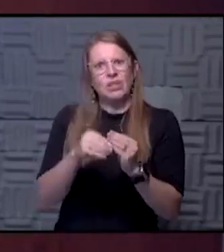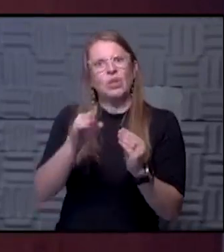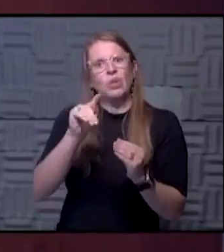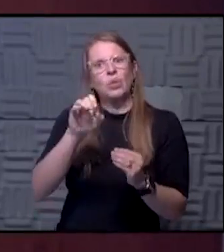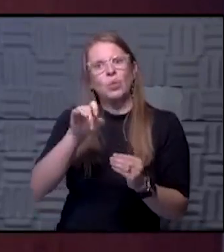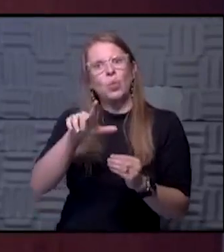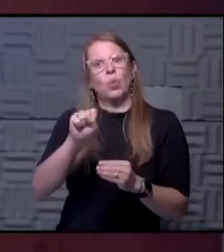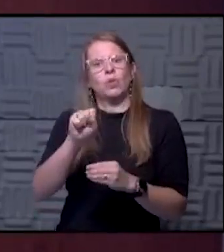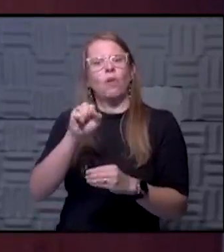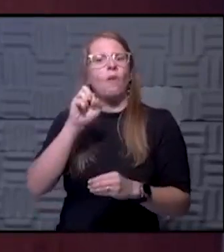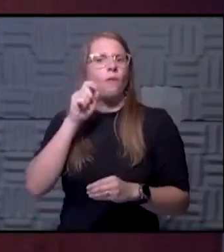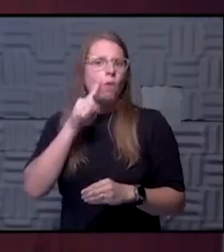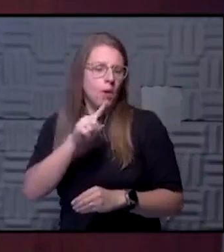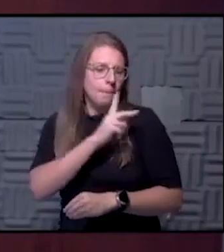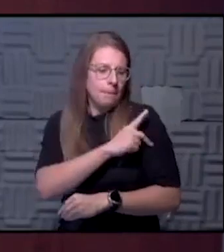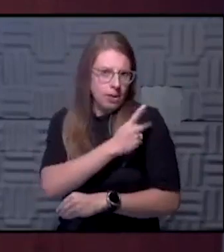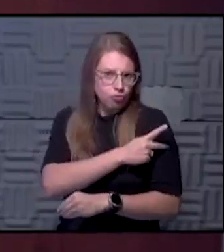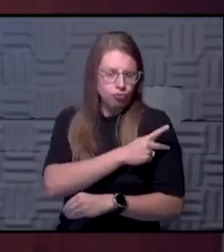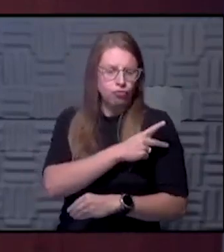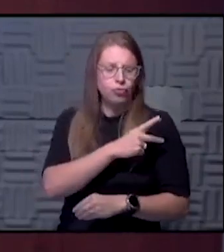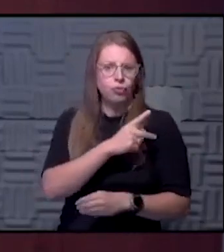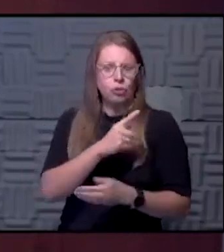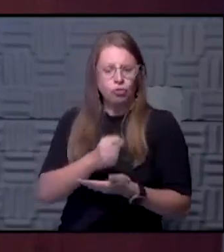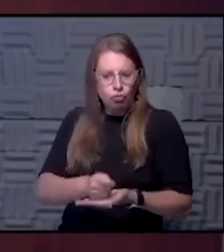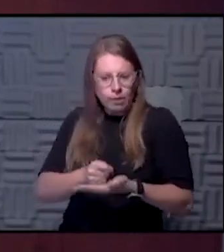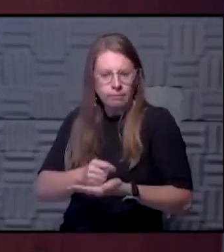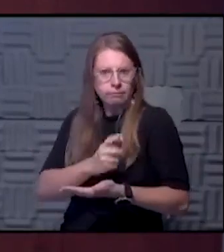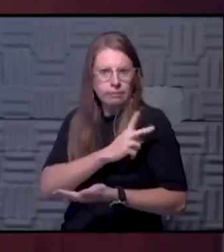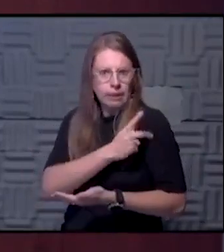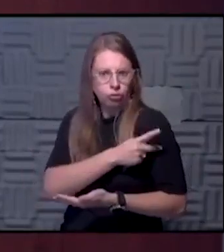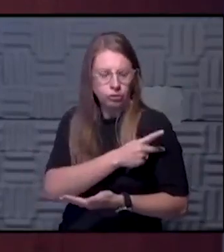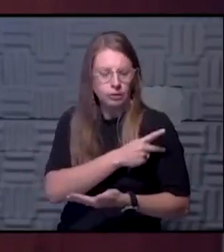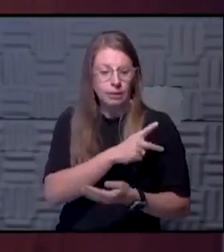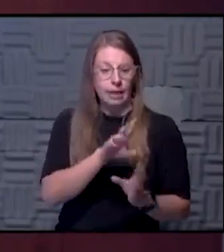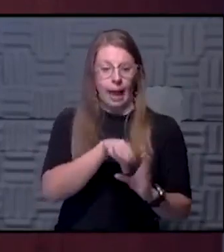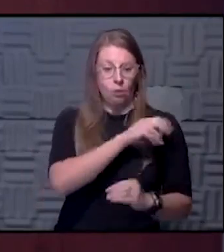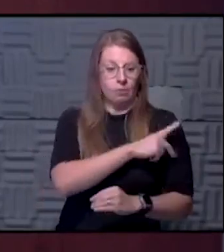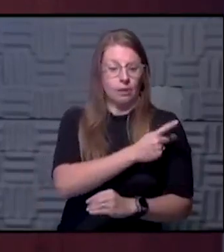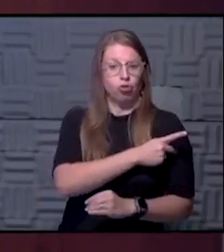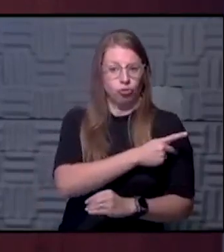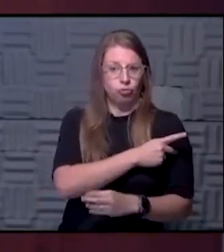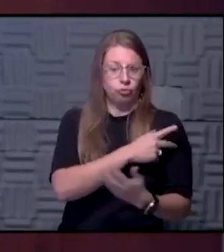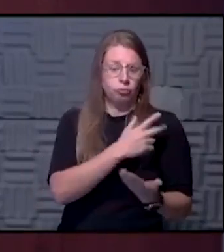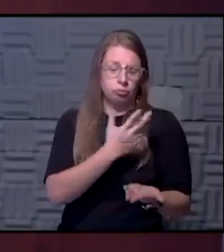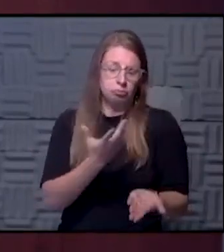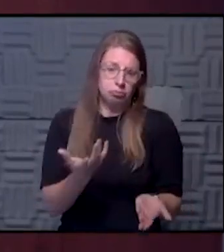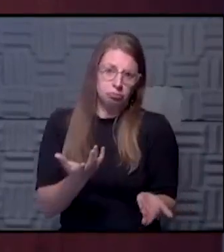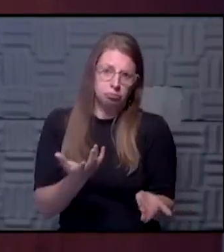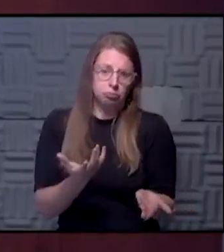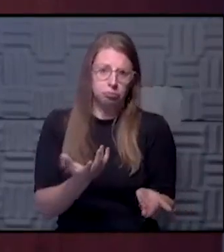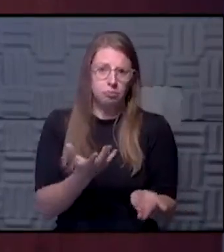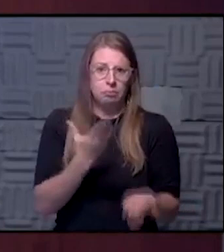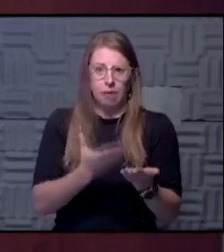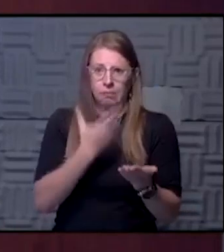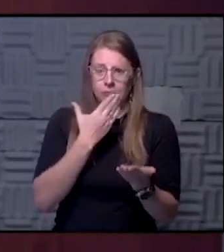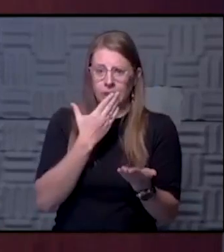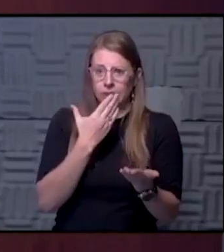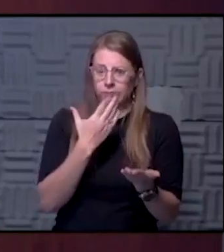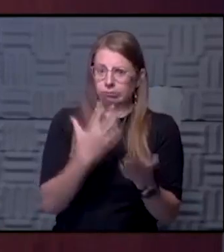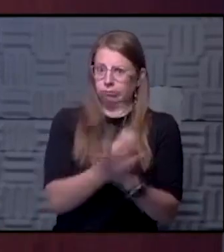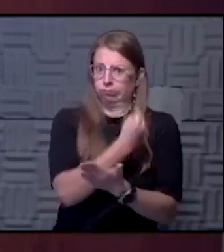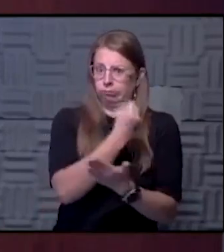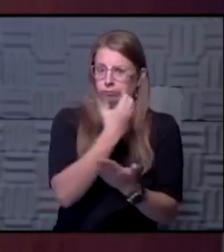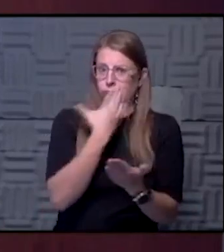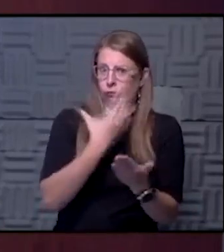for our patients and to treat our patients. And on the outpatient side, this might be an answer. Yeah. So this